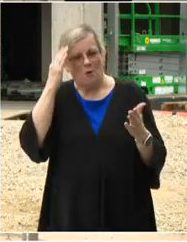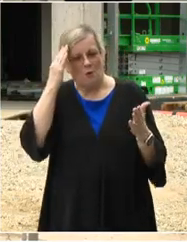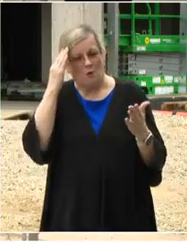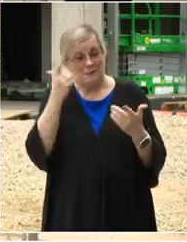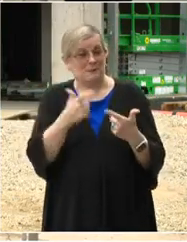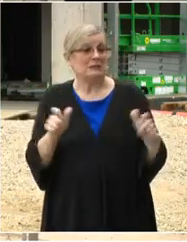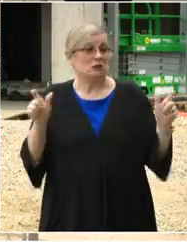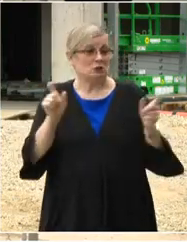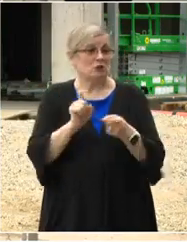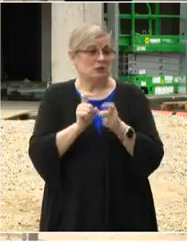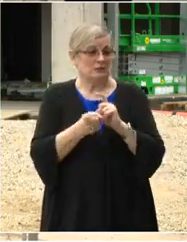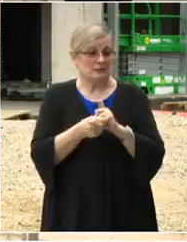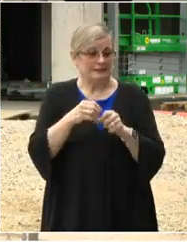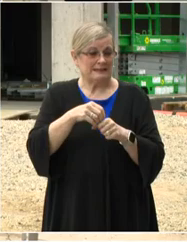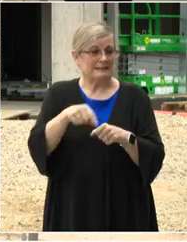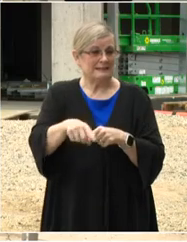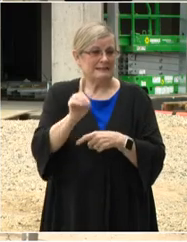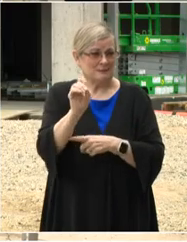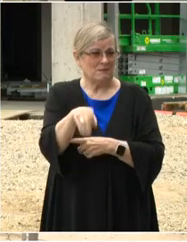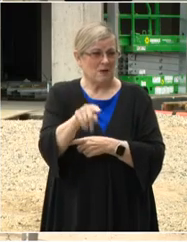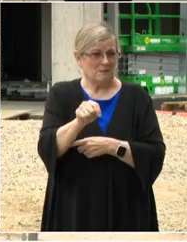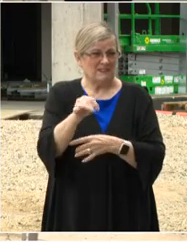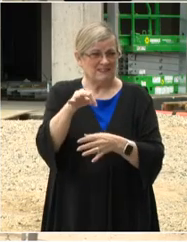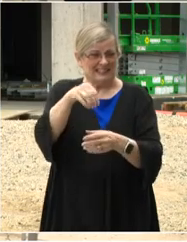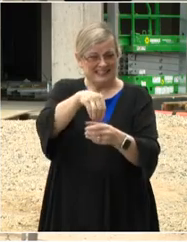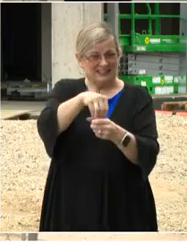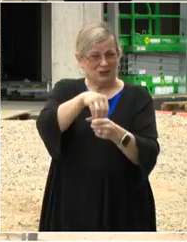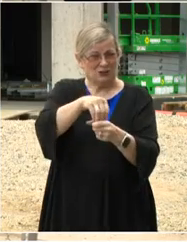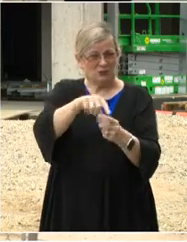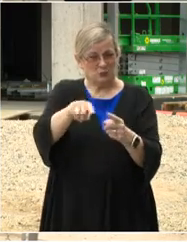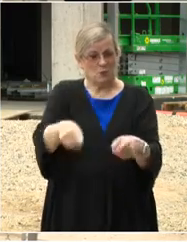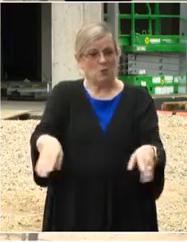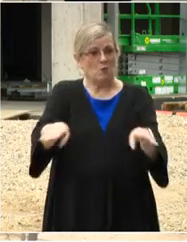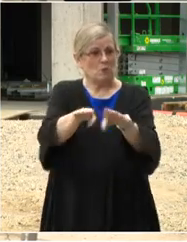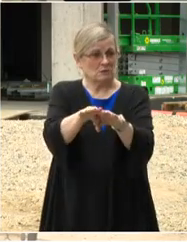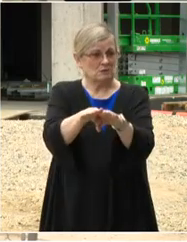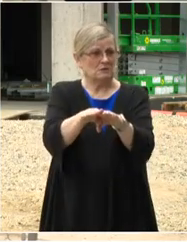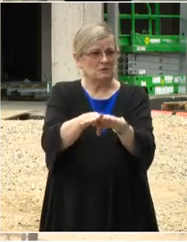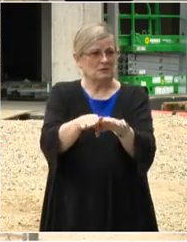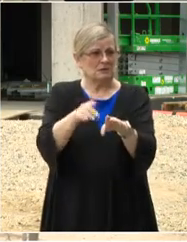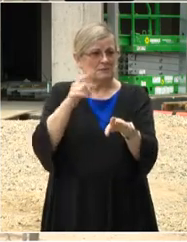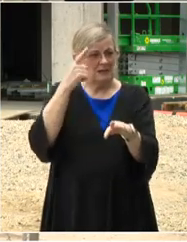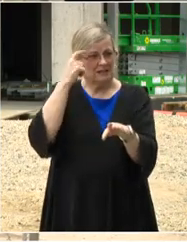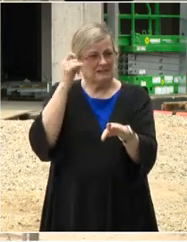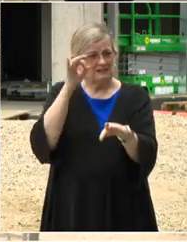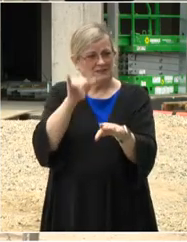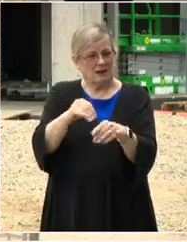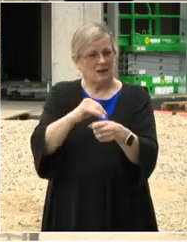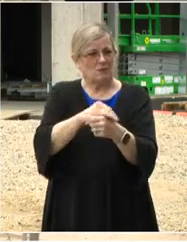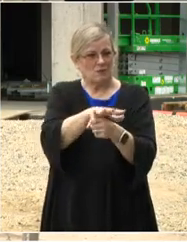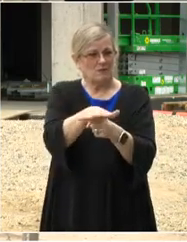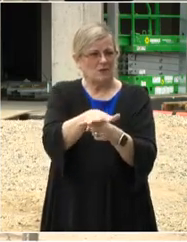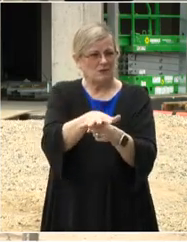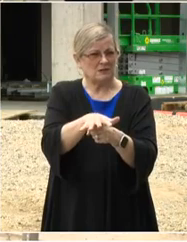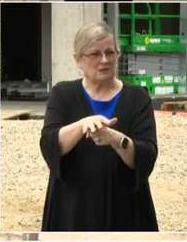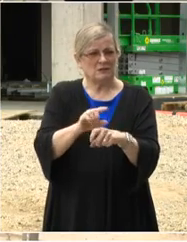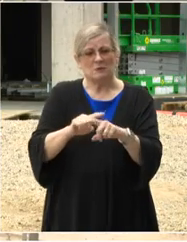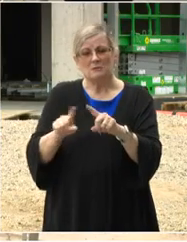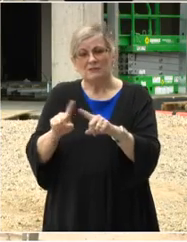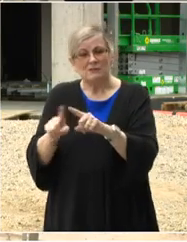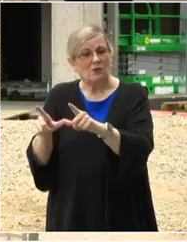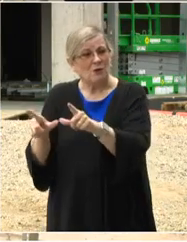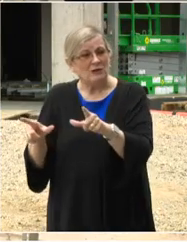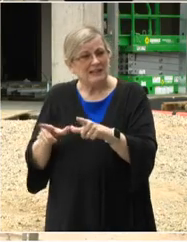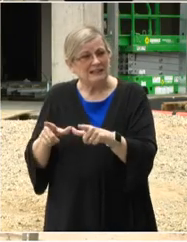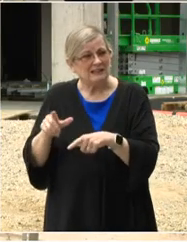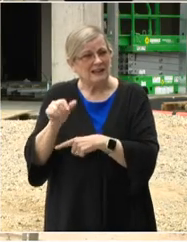Interior to close it for the pandemic, in addition to some other locations, at another location at Anacostia